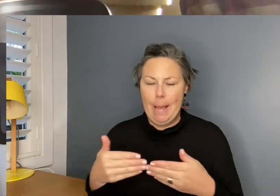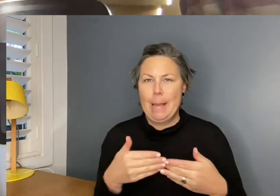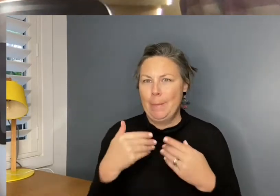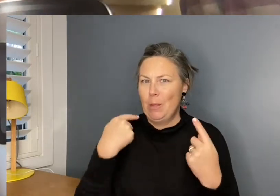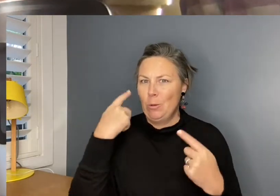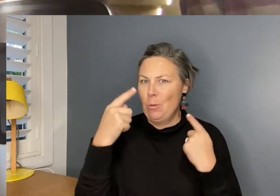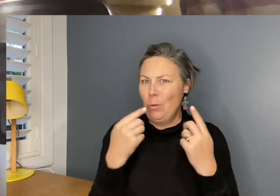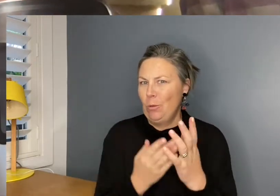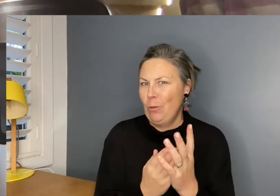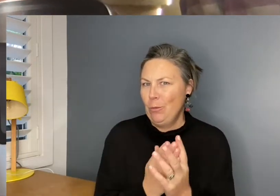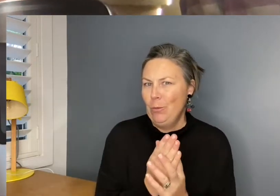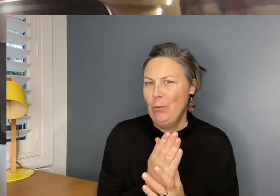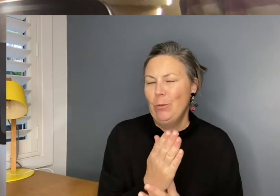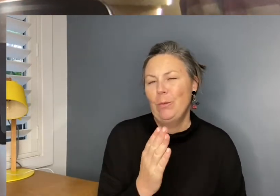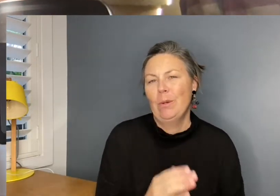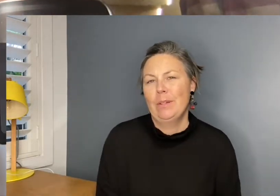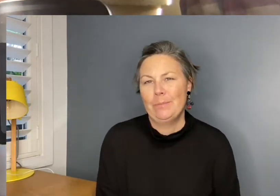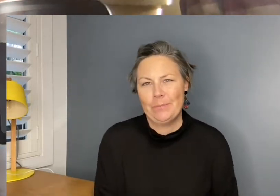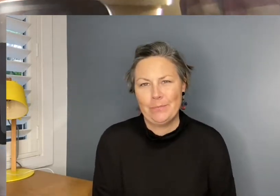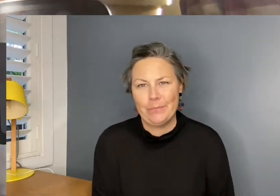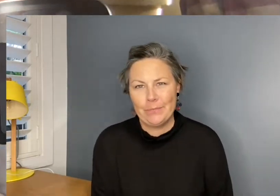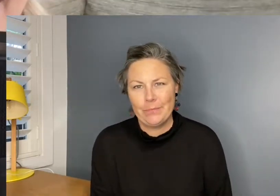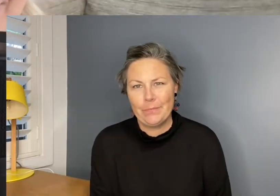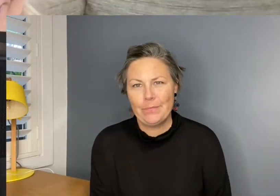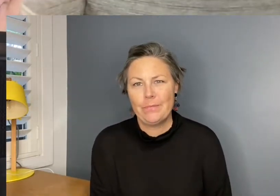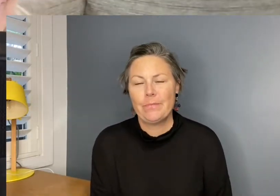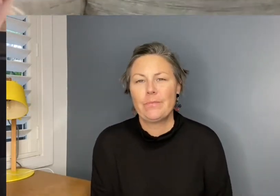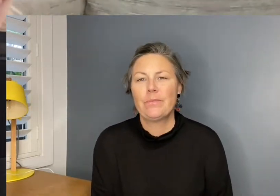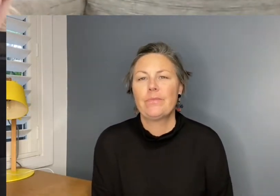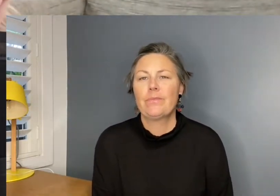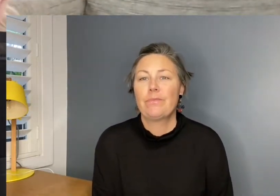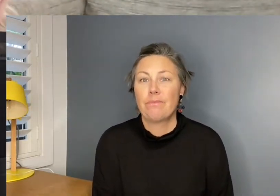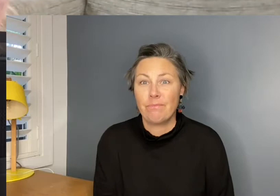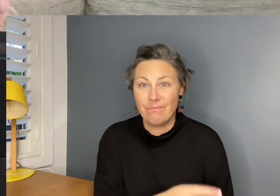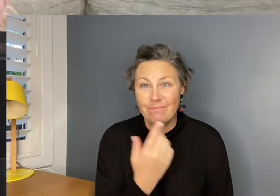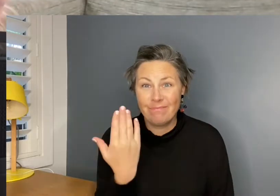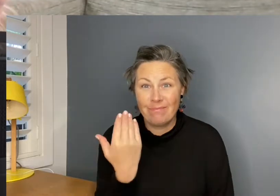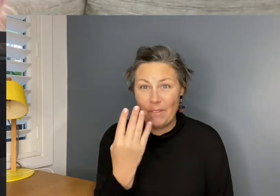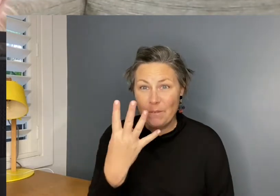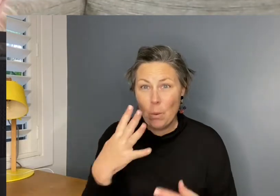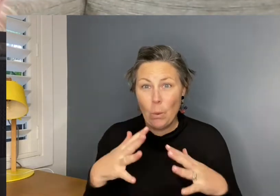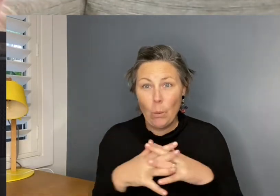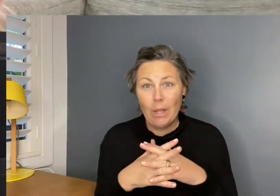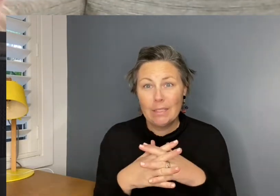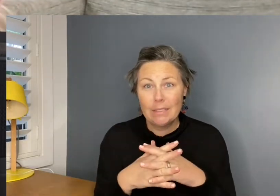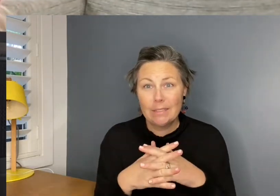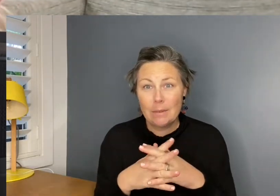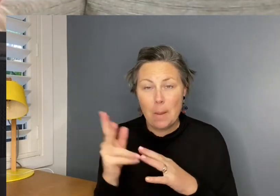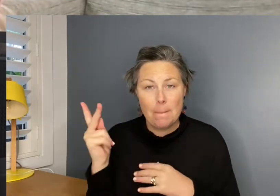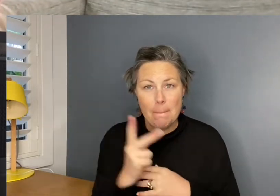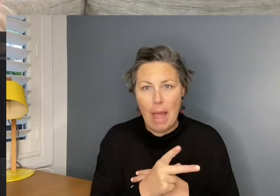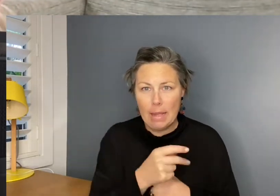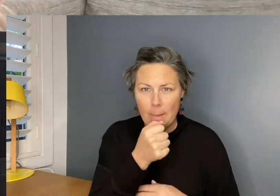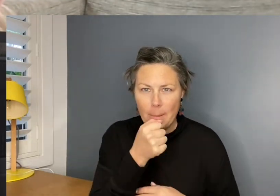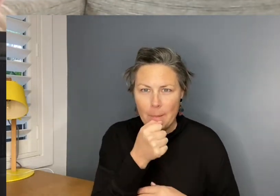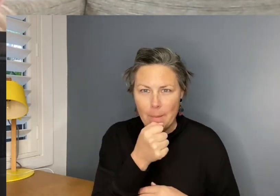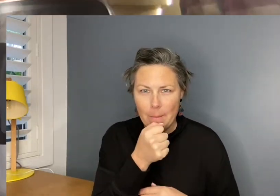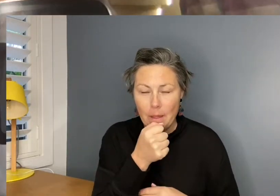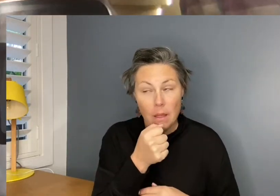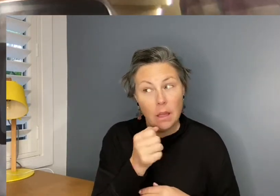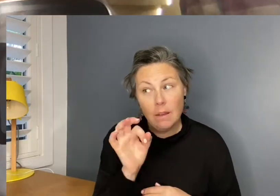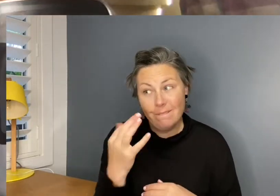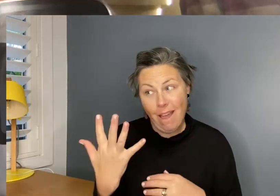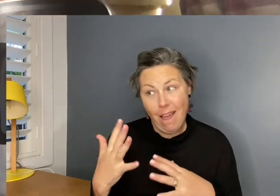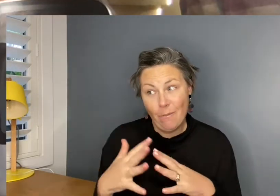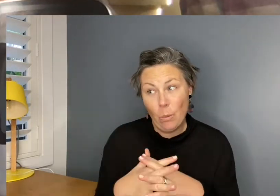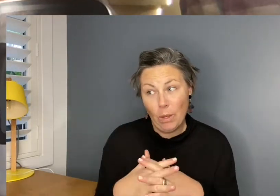he is, my sweet little man. At only 4 weeks old, I've got her back recording the potty. He's 5 weeks now.